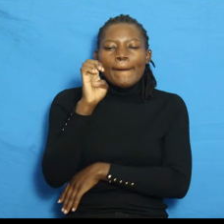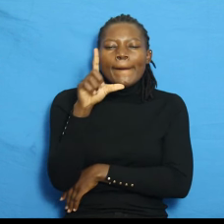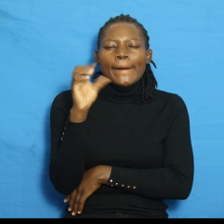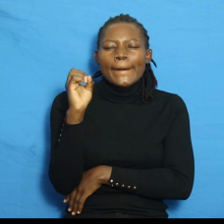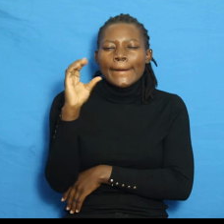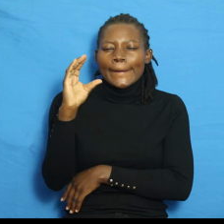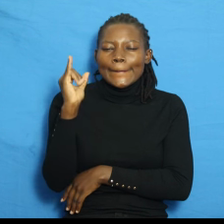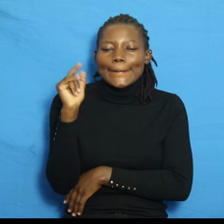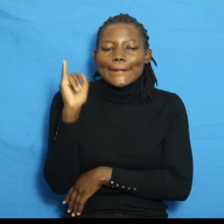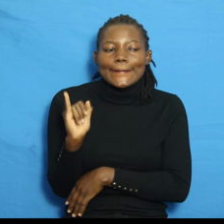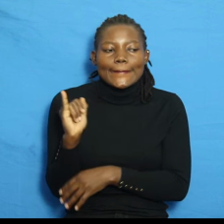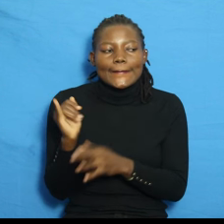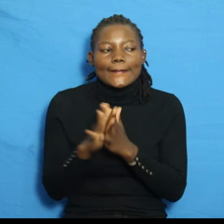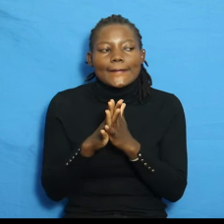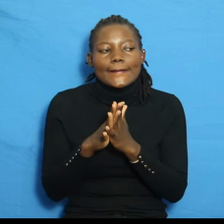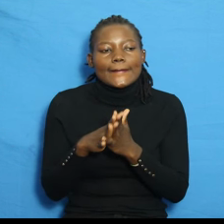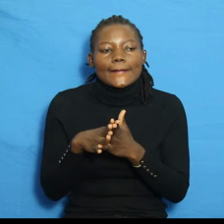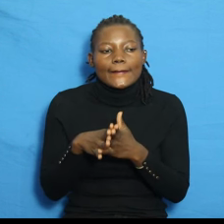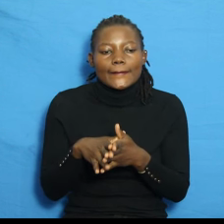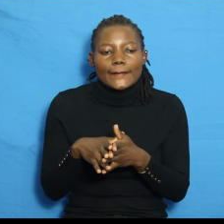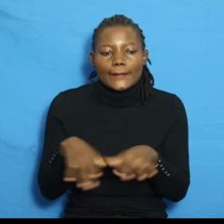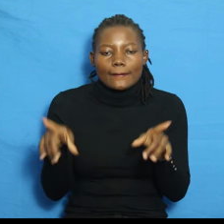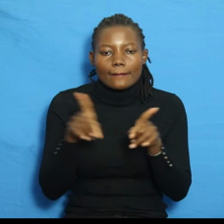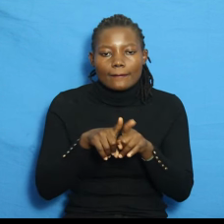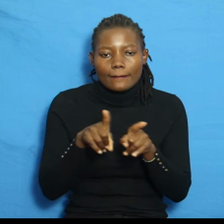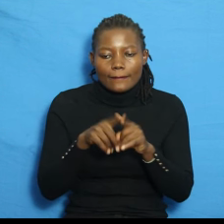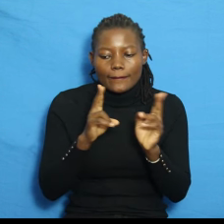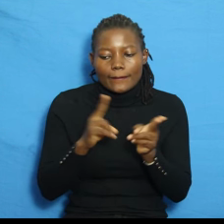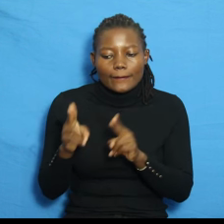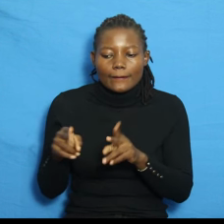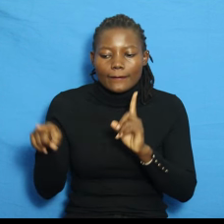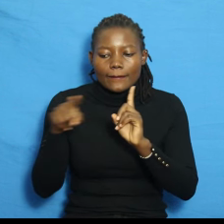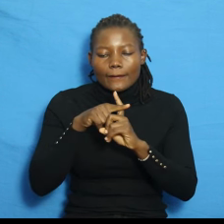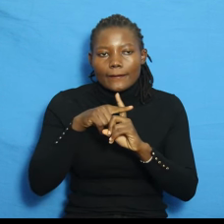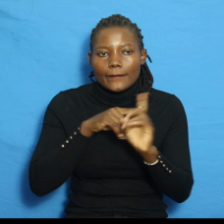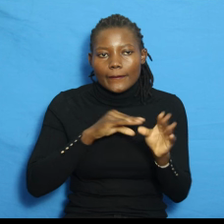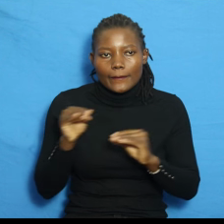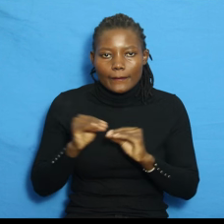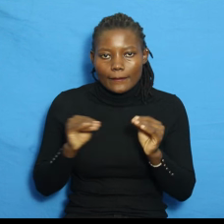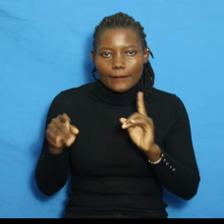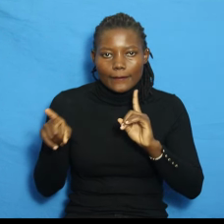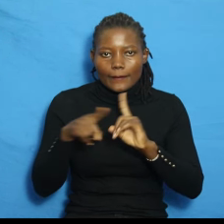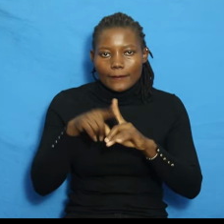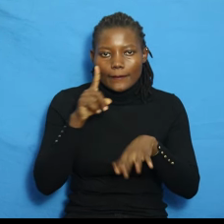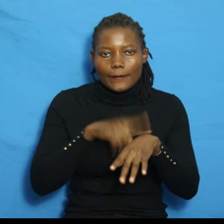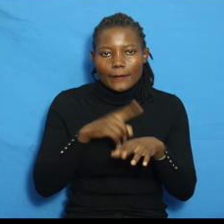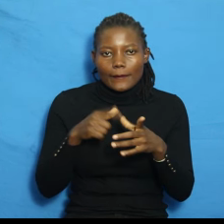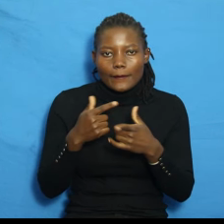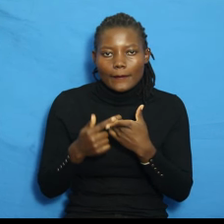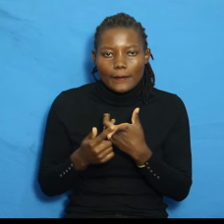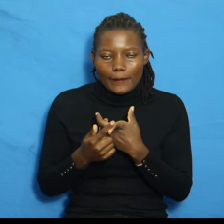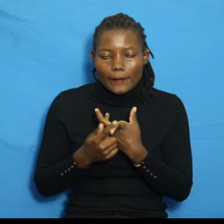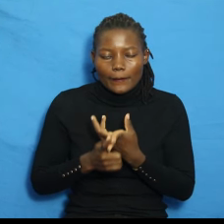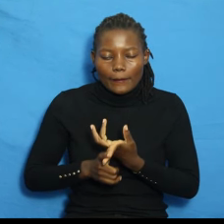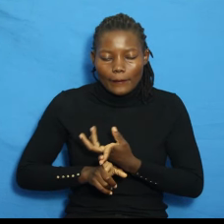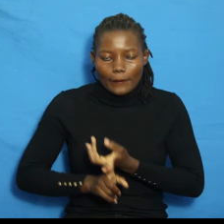have velocity, a final velocity is equal to initial velocity plus